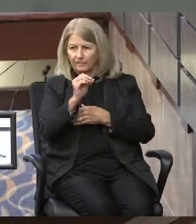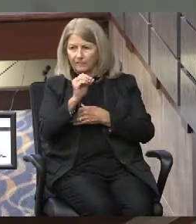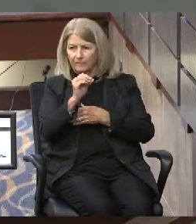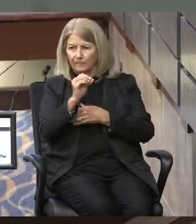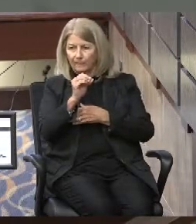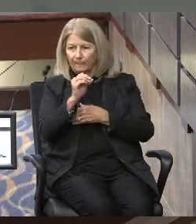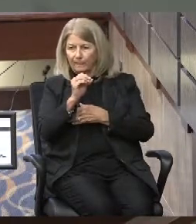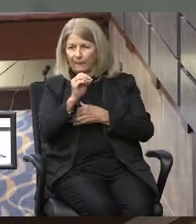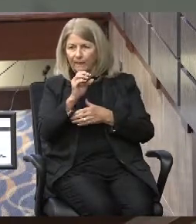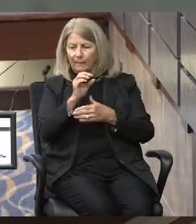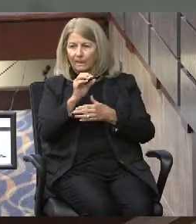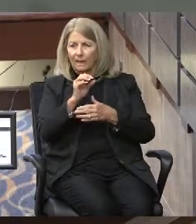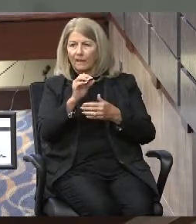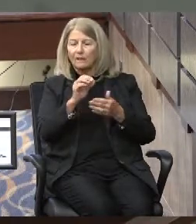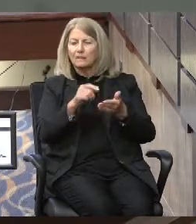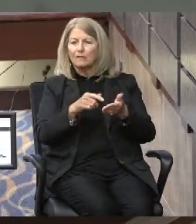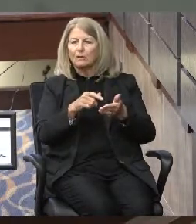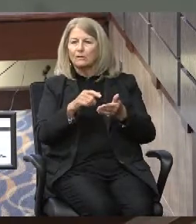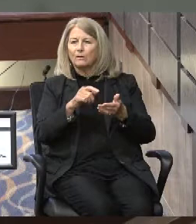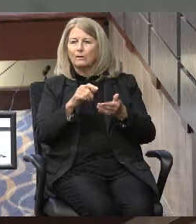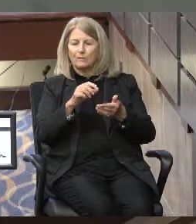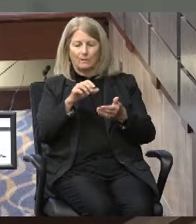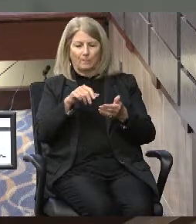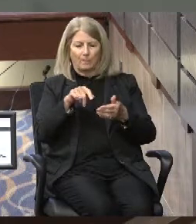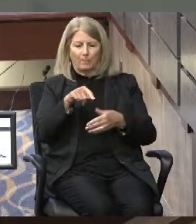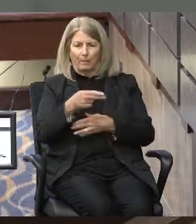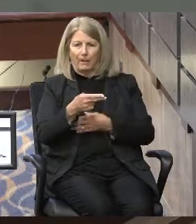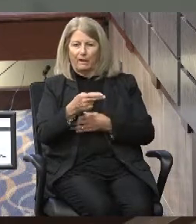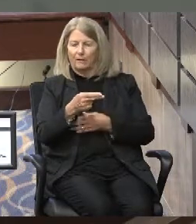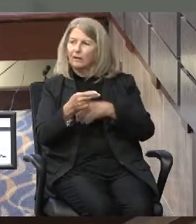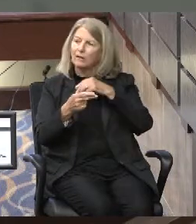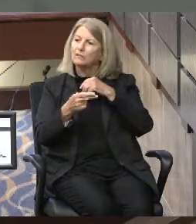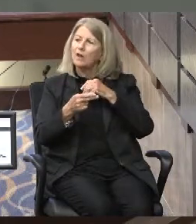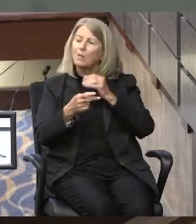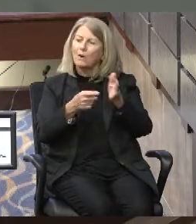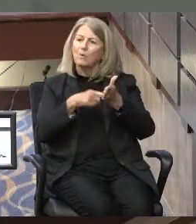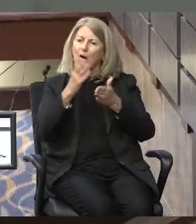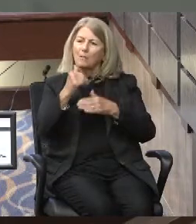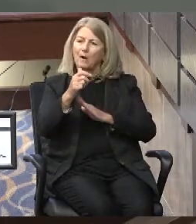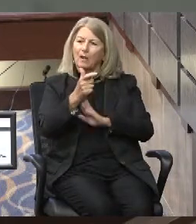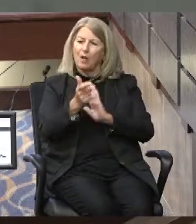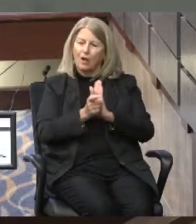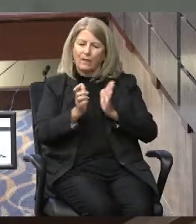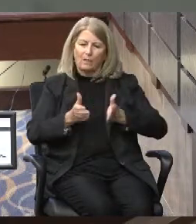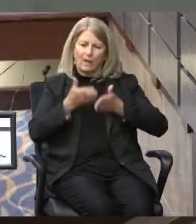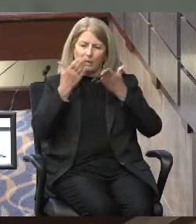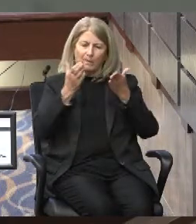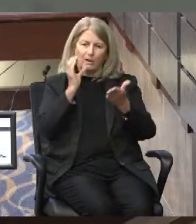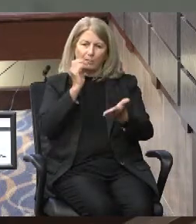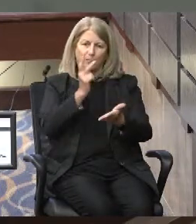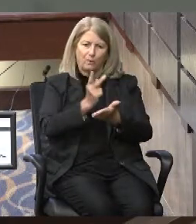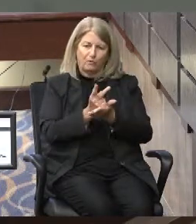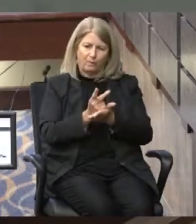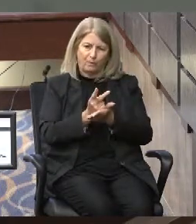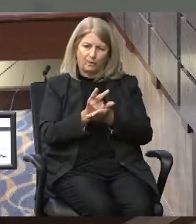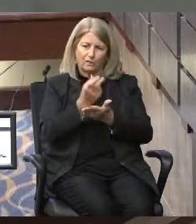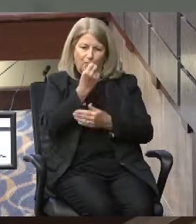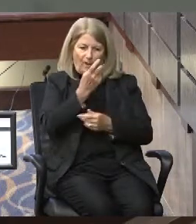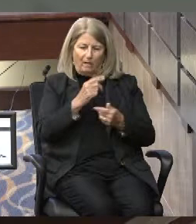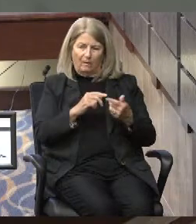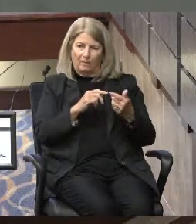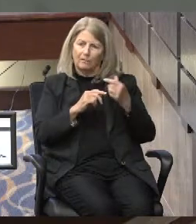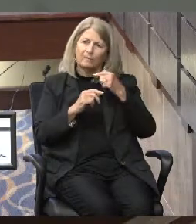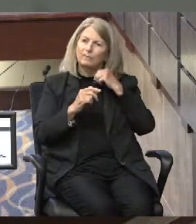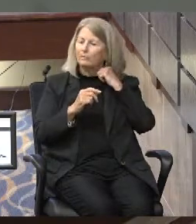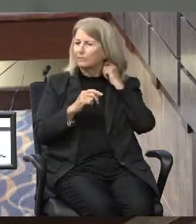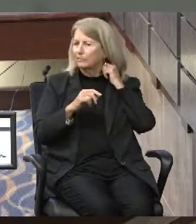law. By a vote of 11-0, Plan Commission recommended approval of the overlay, and I'd be